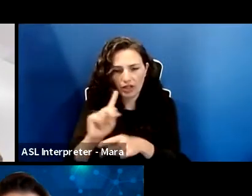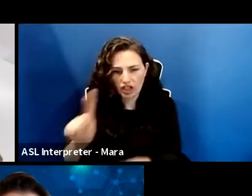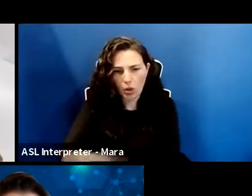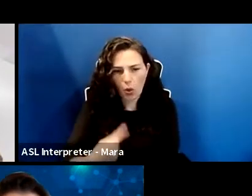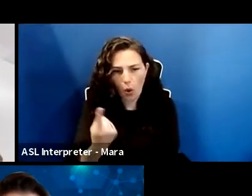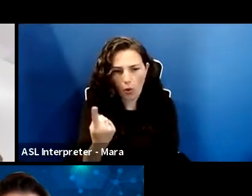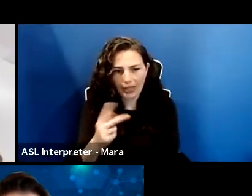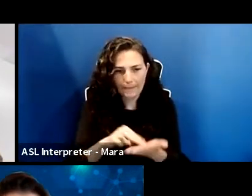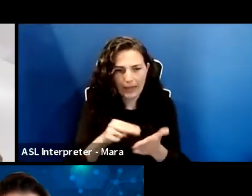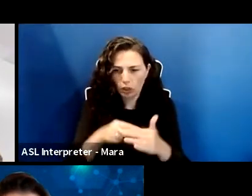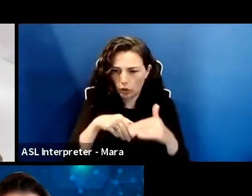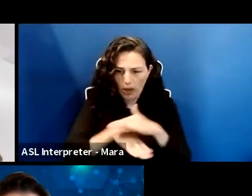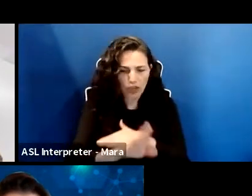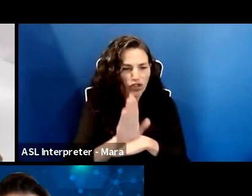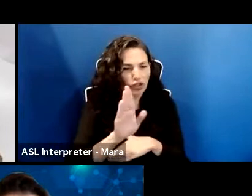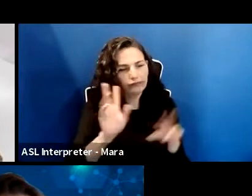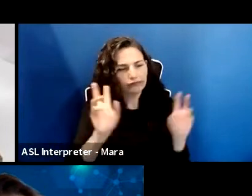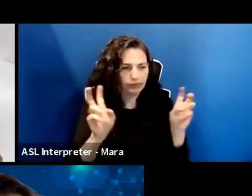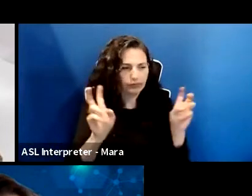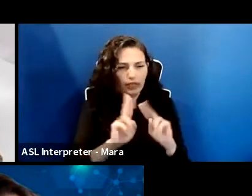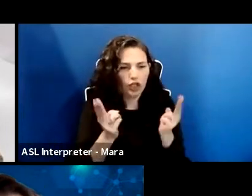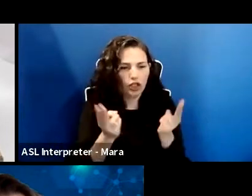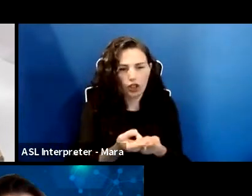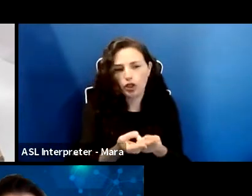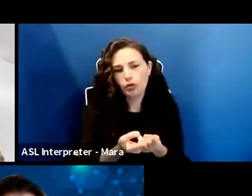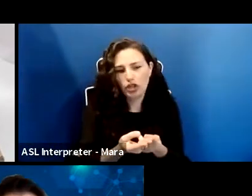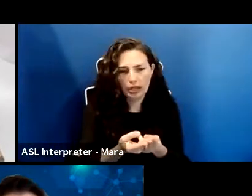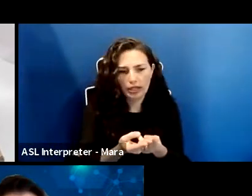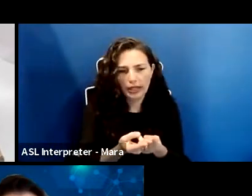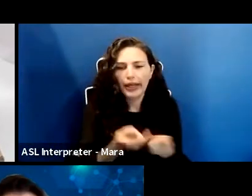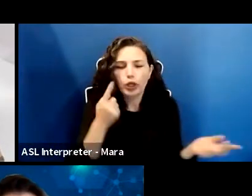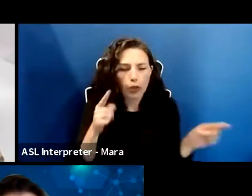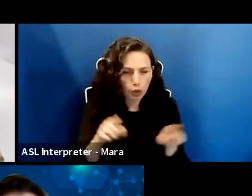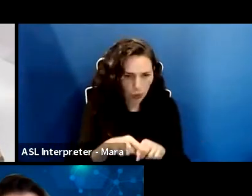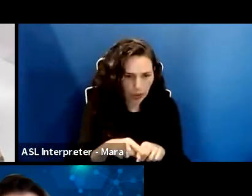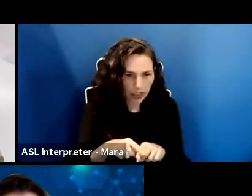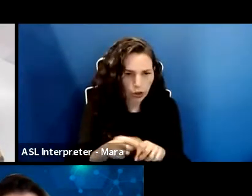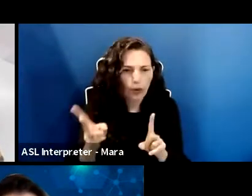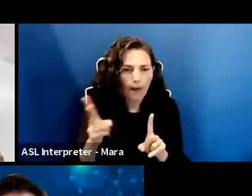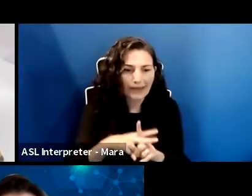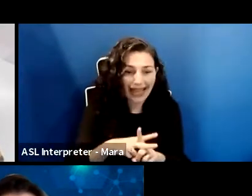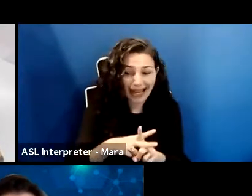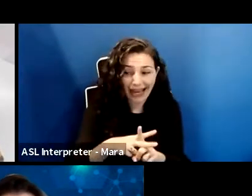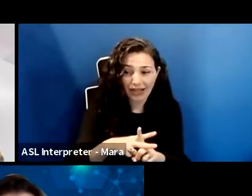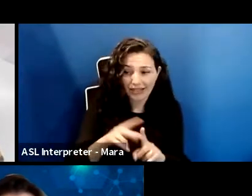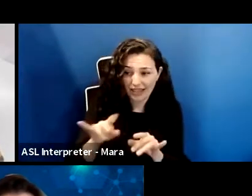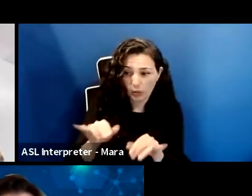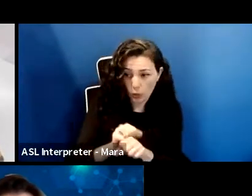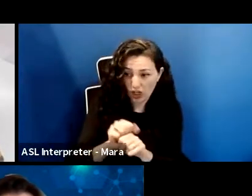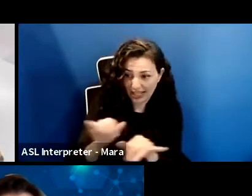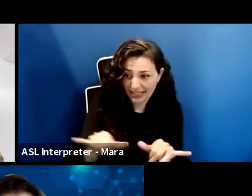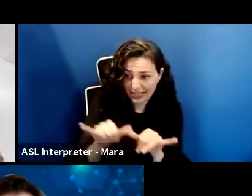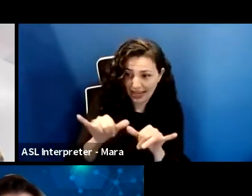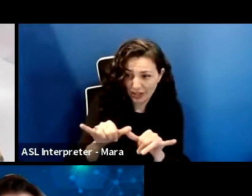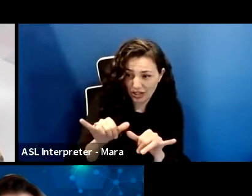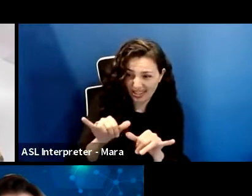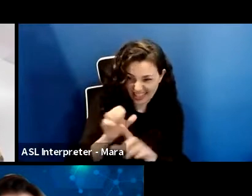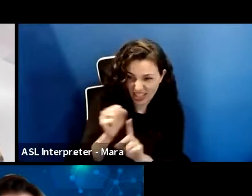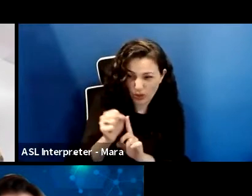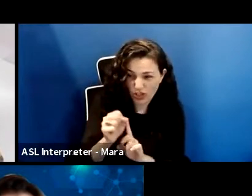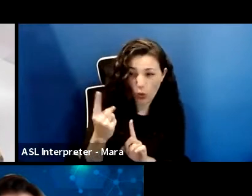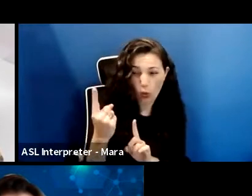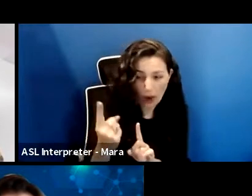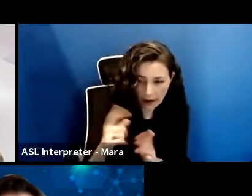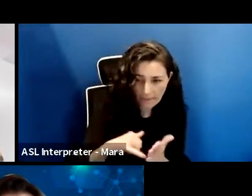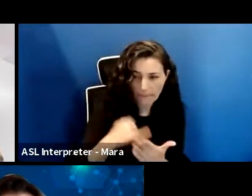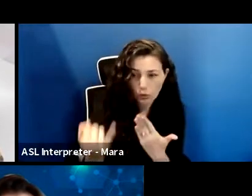the union and you are agreeing to apply these standards, these working conditions to this one project that you're talking about now. We certainly hope that